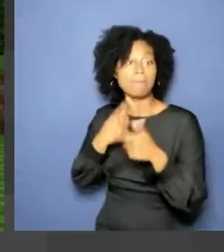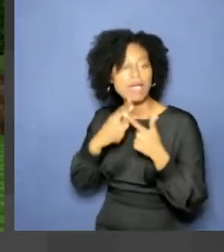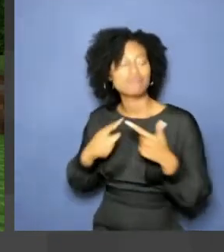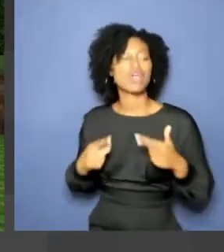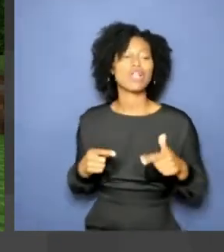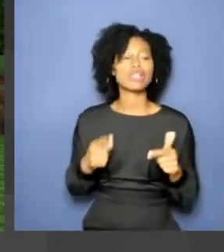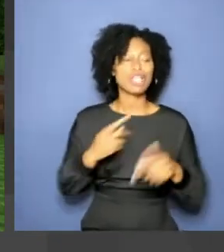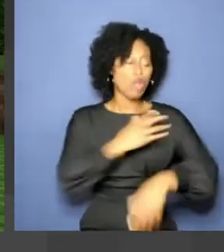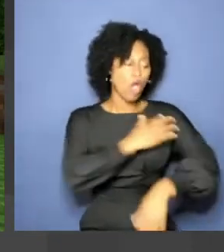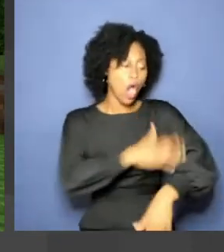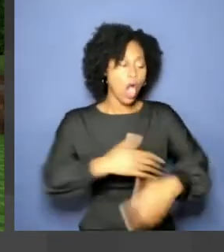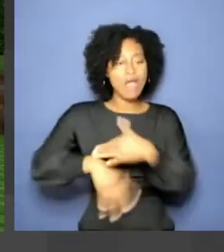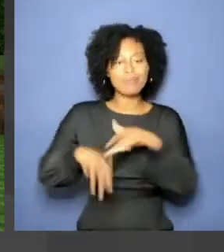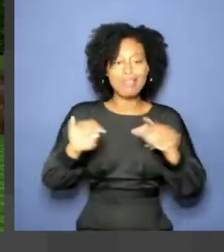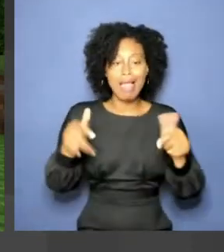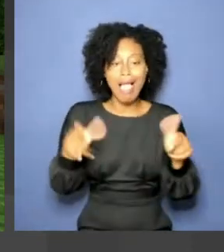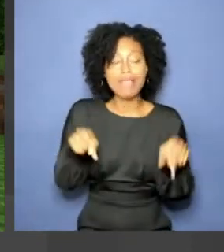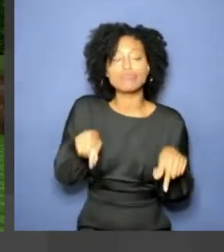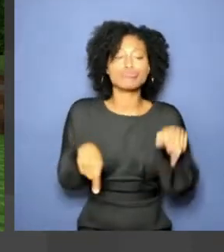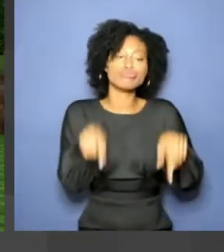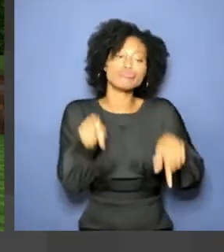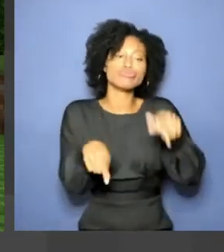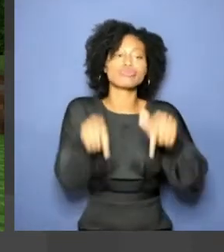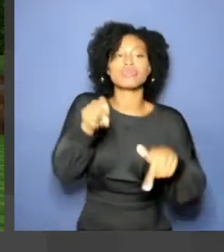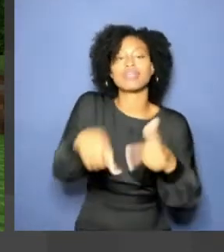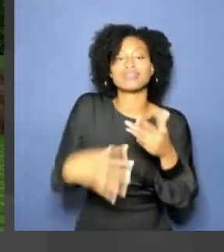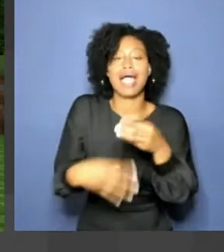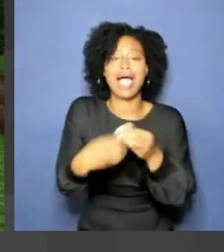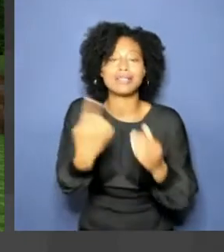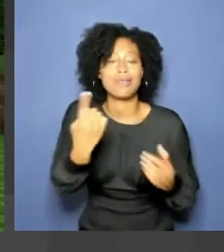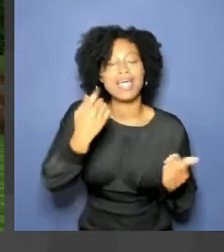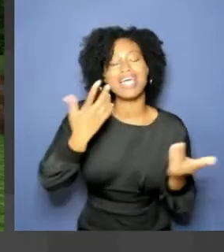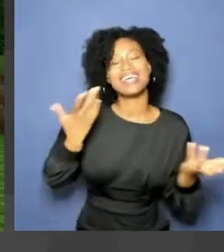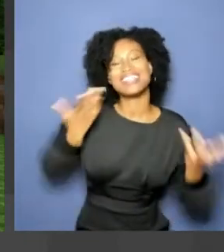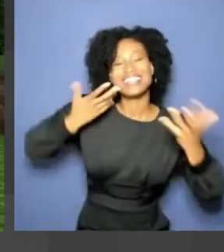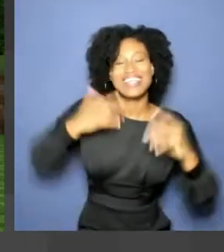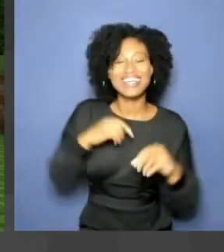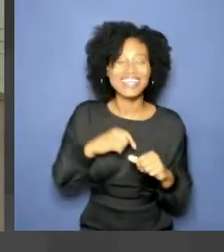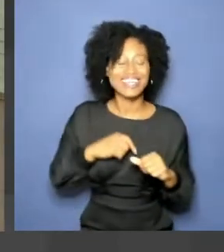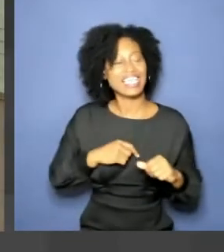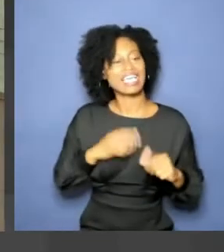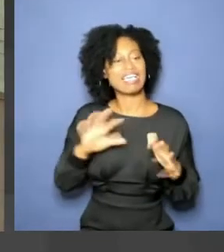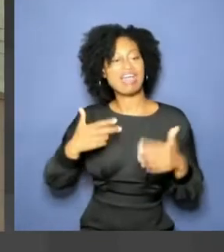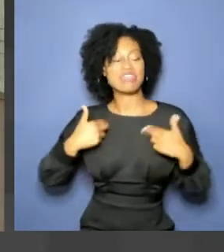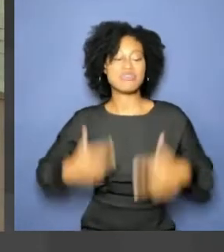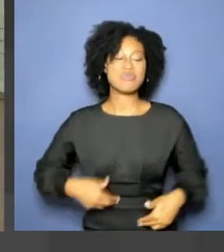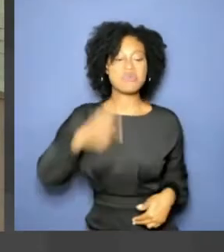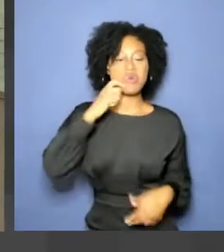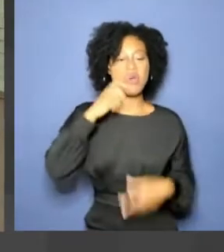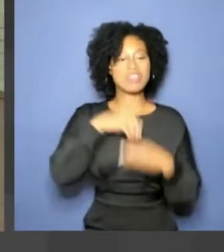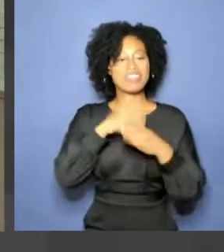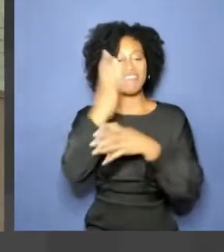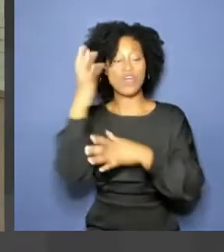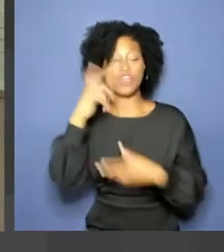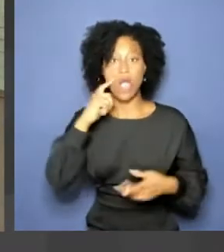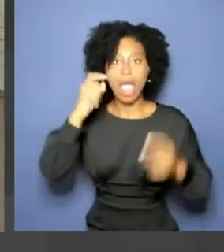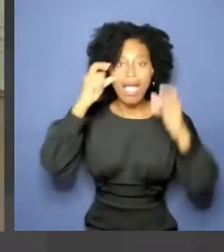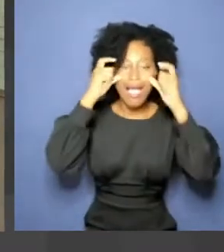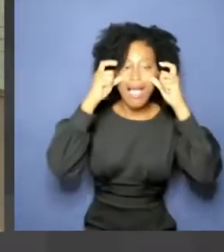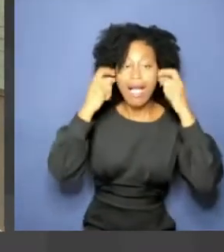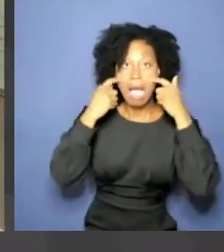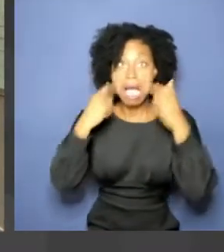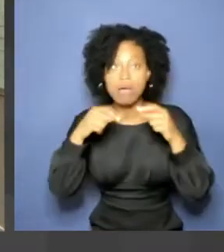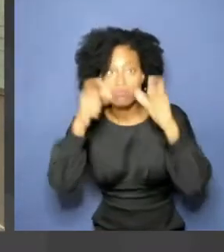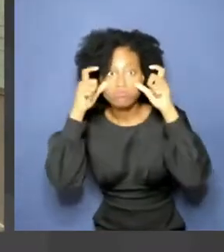stick legs that kind of walk around, just to add something, kind of cute and cool to the forests. Her eyes are really staring right into